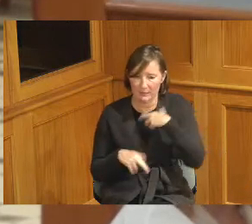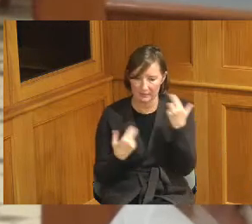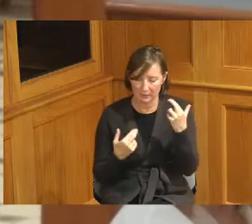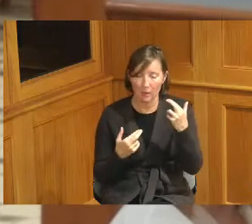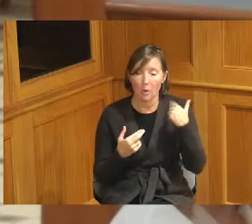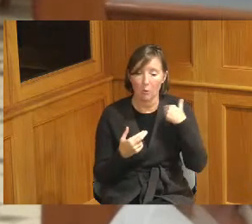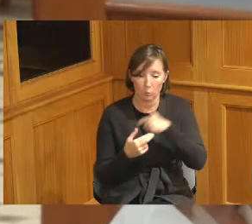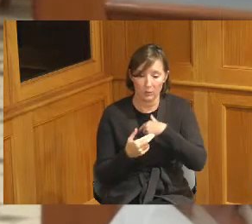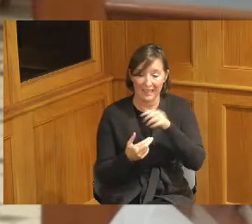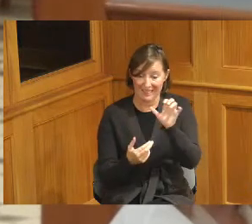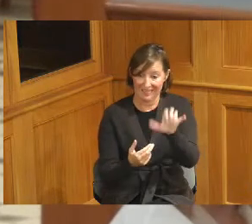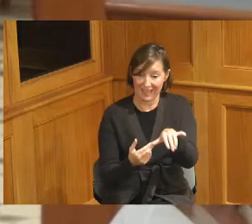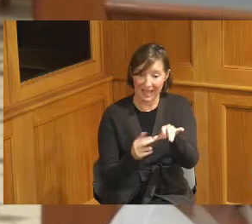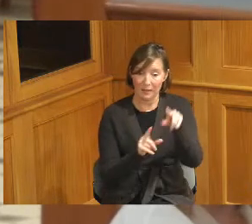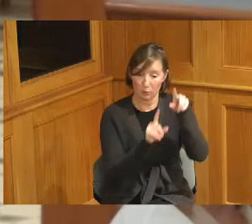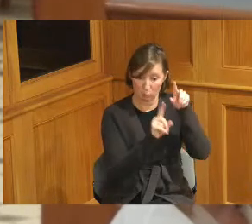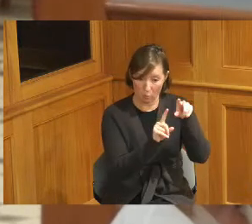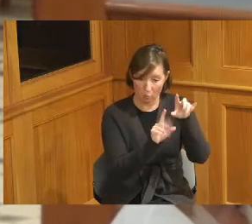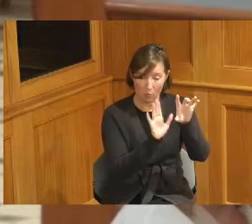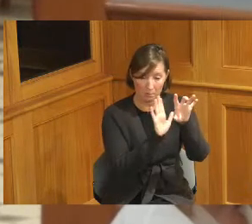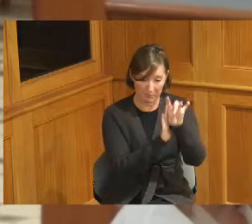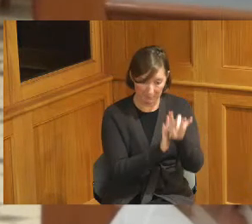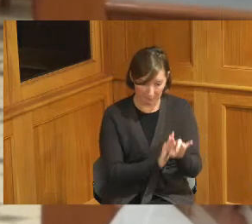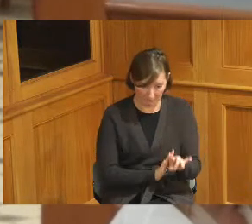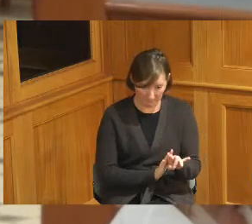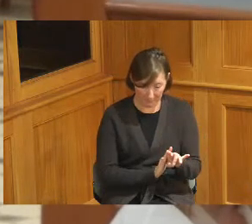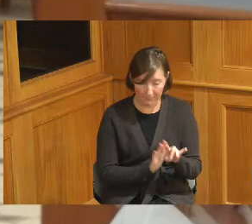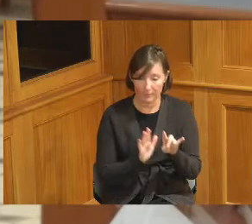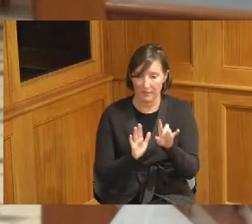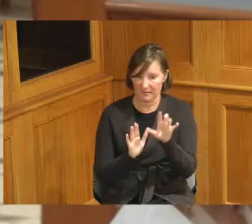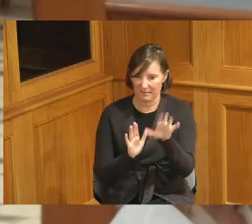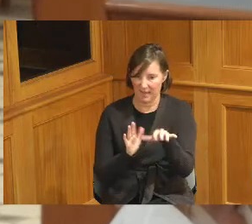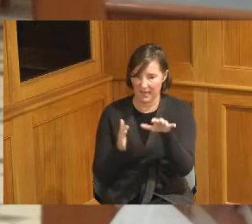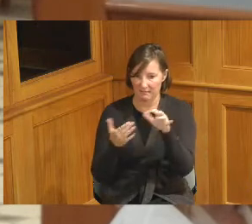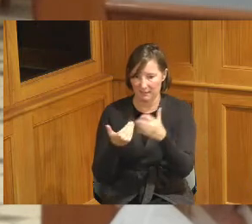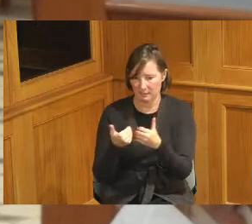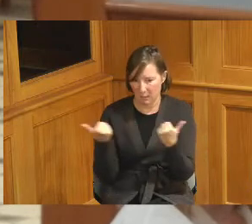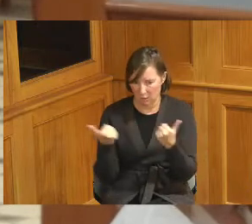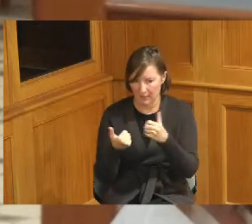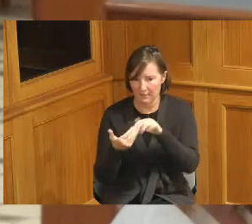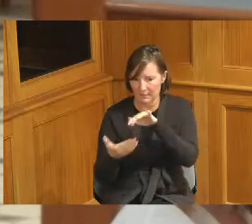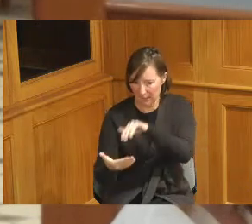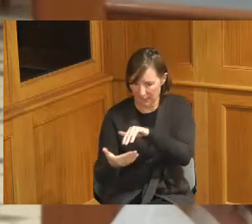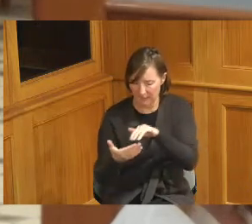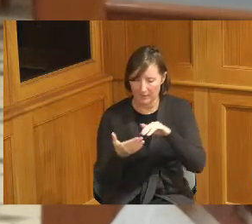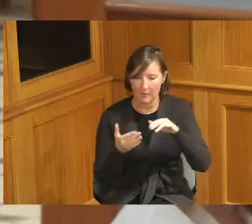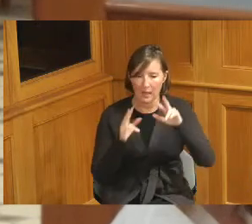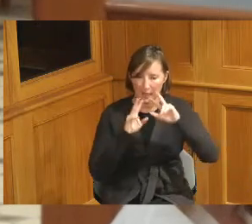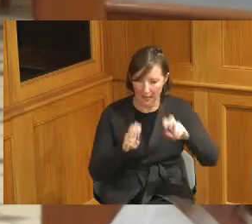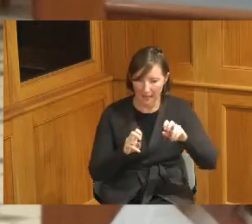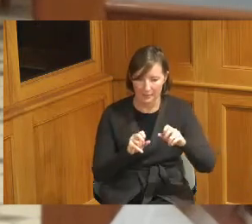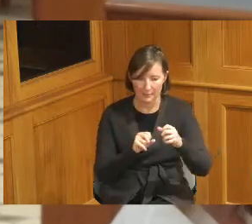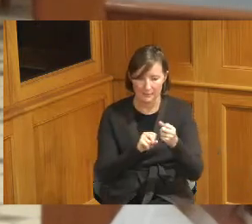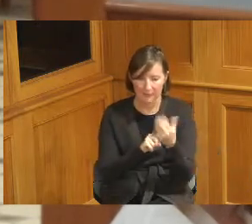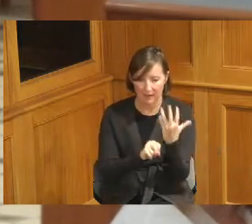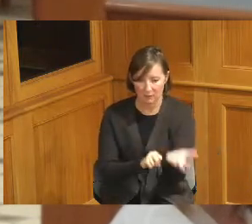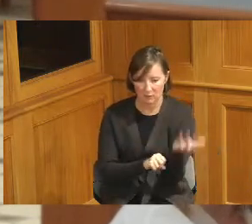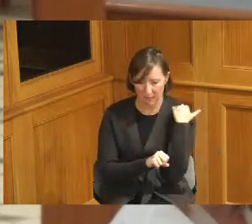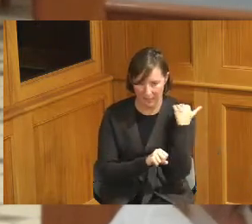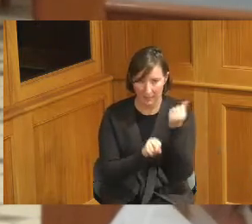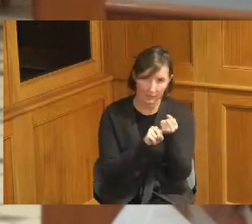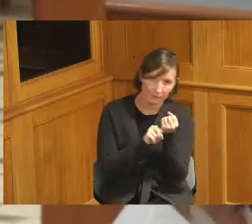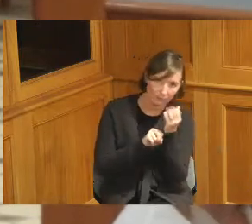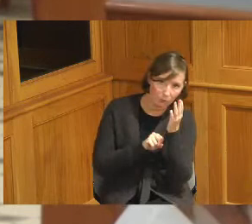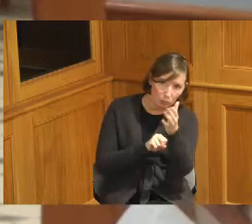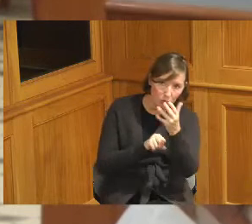use those goals that we selected, and I had them go and do an analysis of the past 5-year spending and the future 5.5-year spending, and I said,